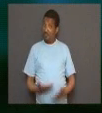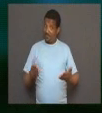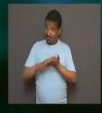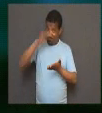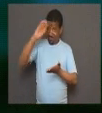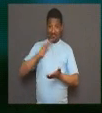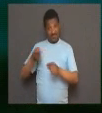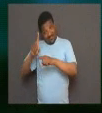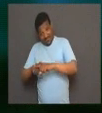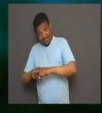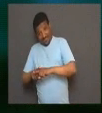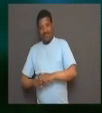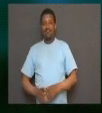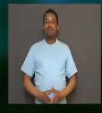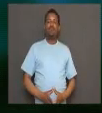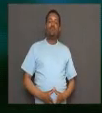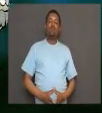Let's get back to our lesson.